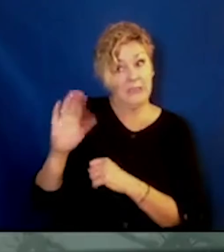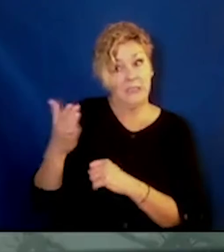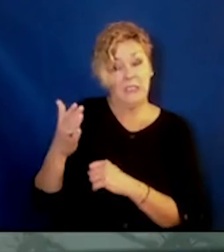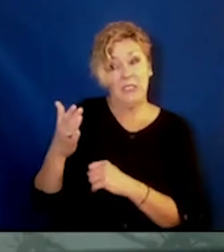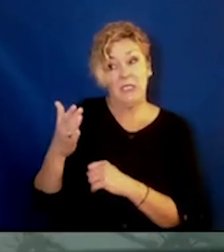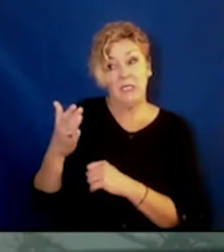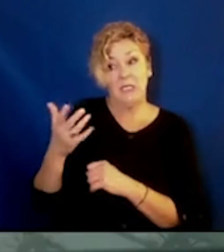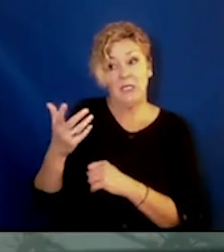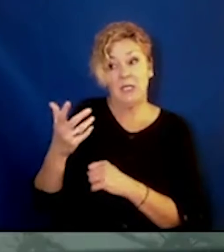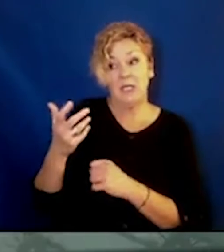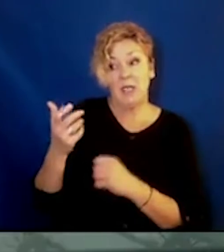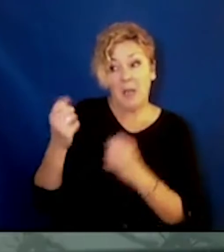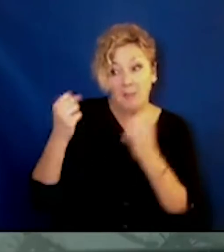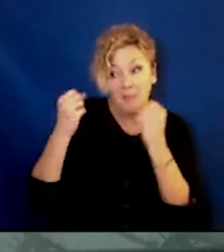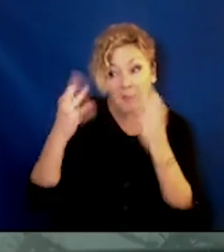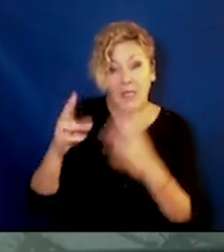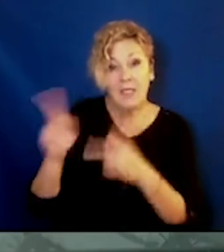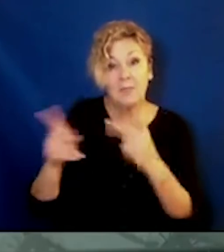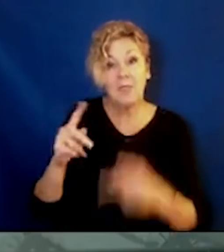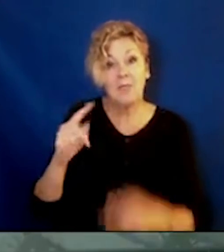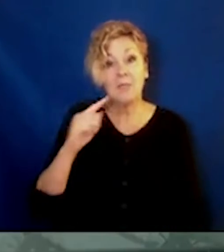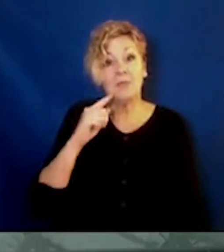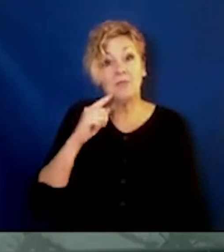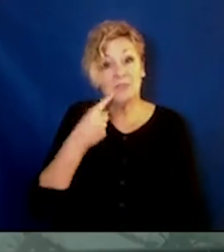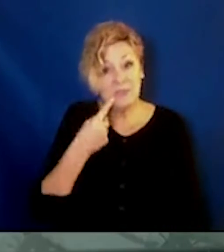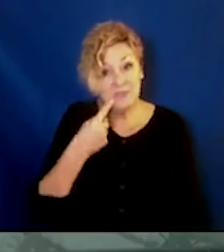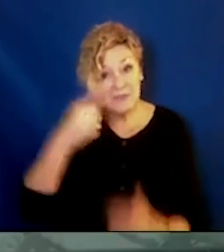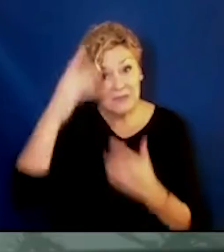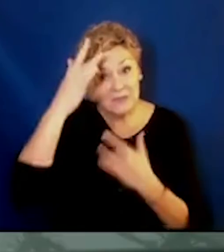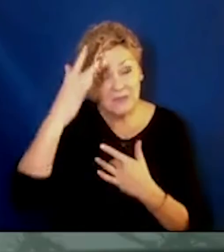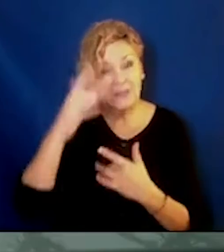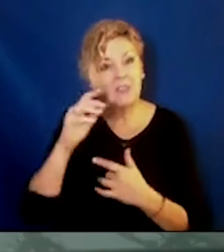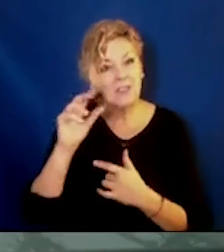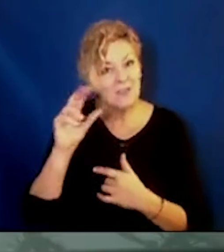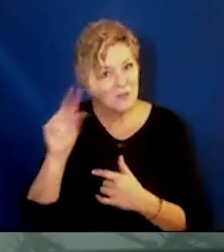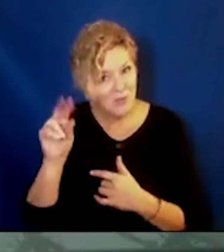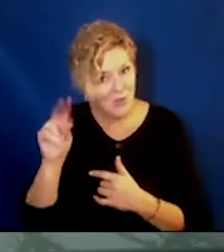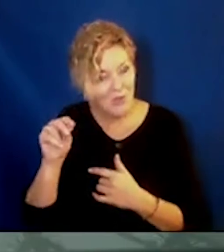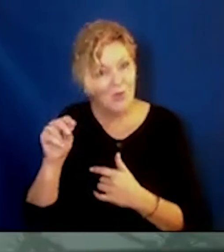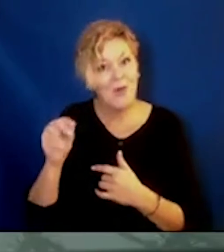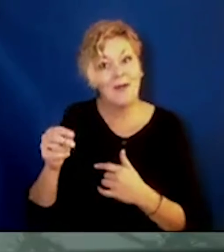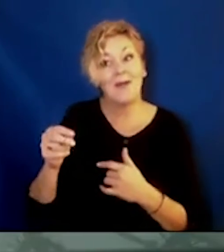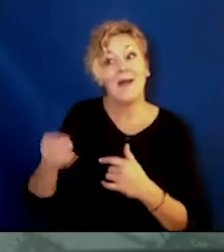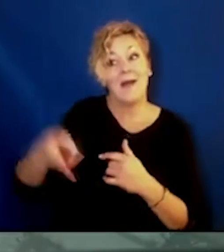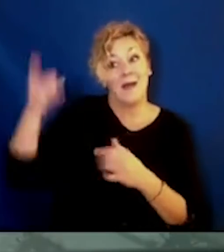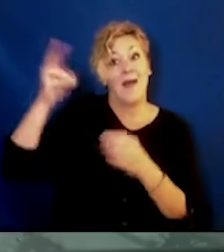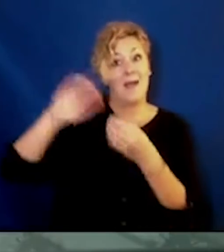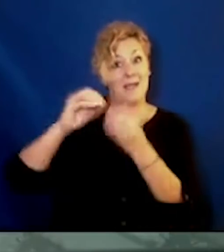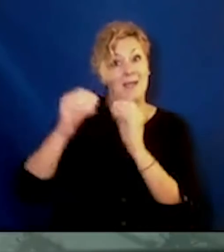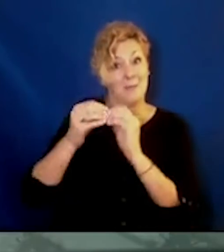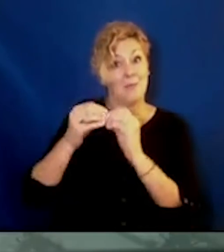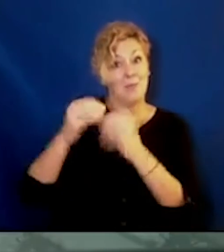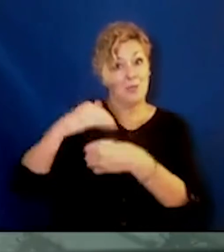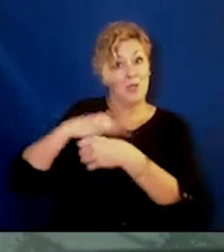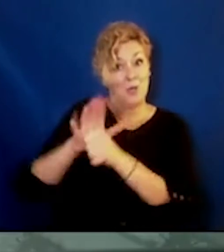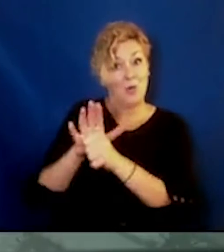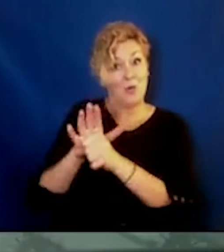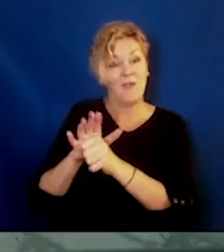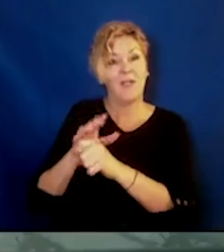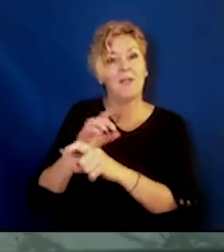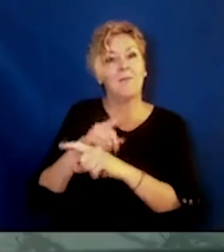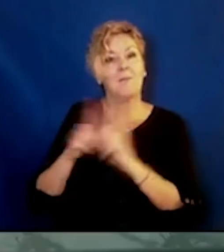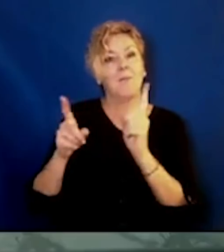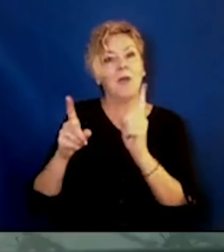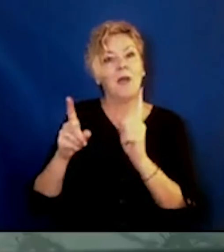obviously reaching out broadly to communities. If you look at Fraser Health, you look at the relative number of people